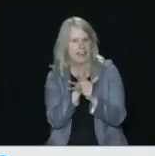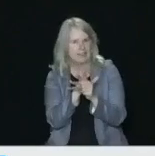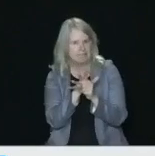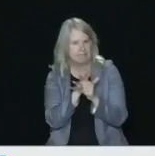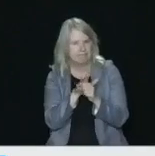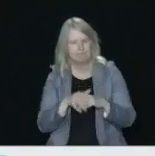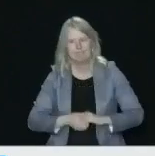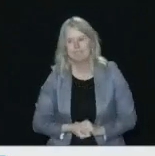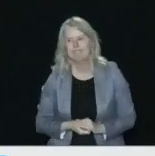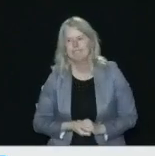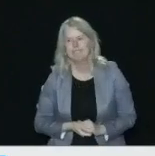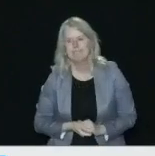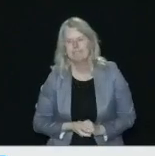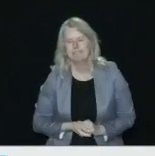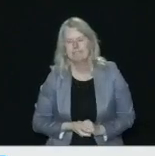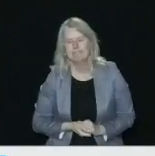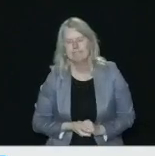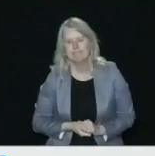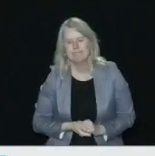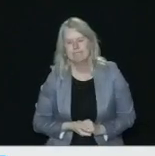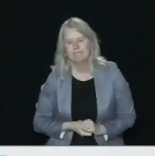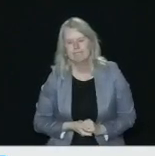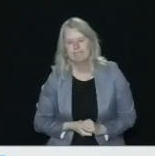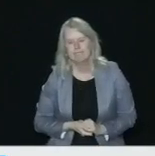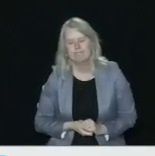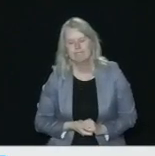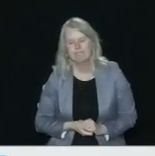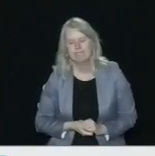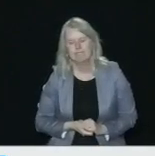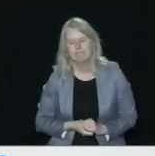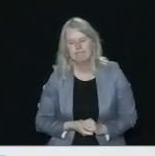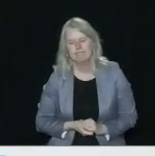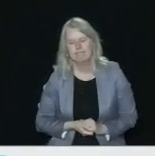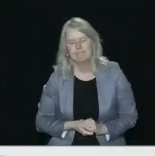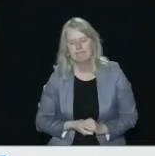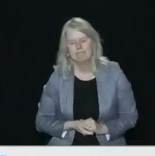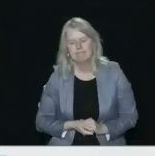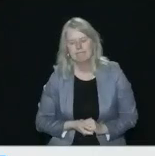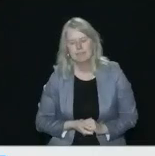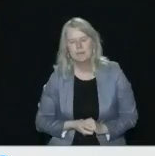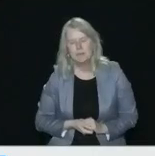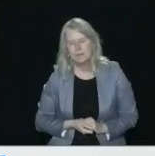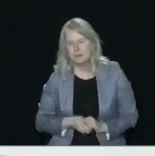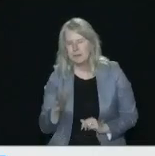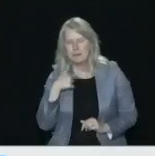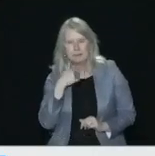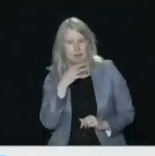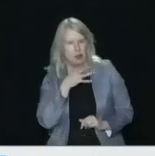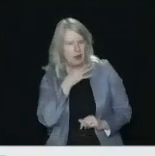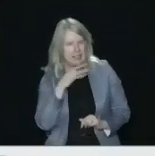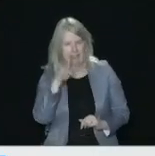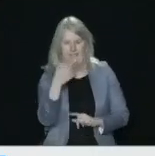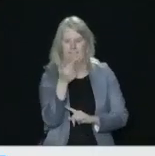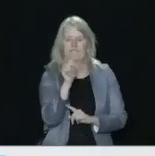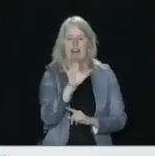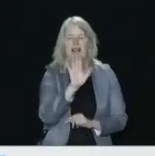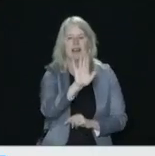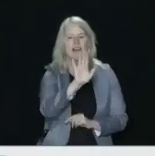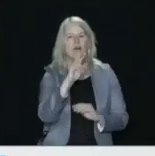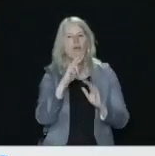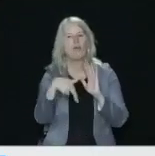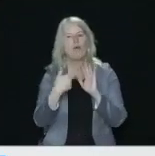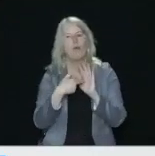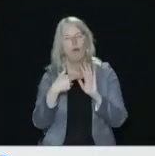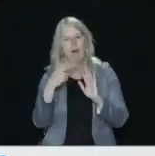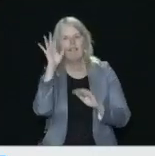people. So we will continue to strengthen that as well. And we think that will hold great promise as an the device going forward